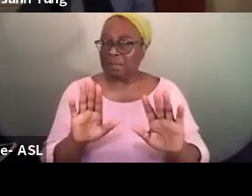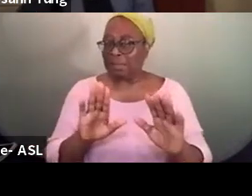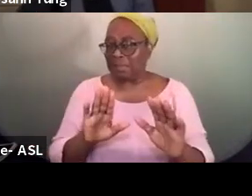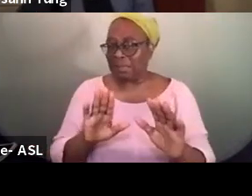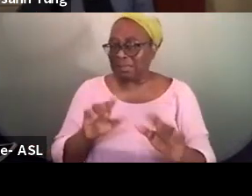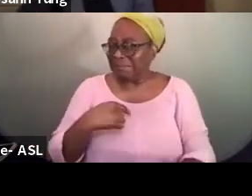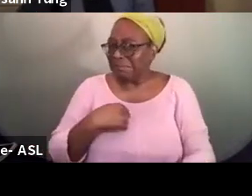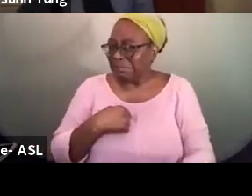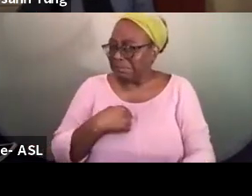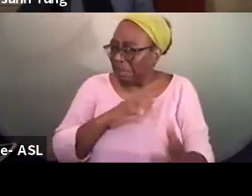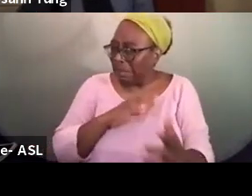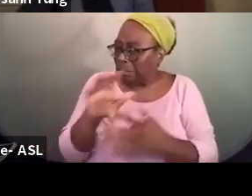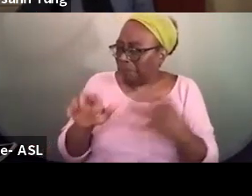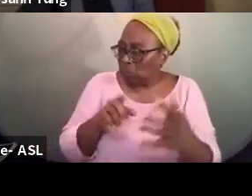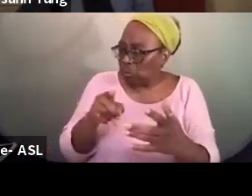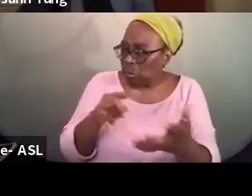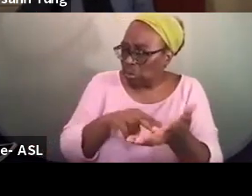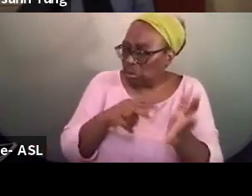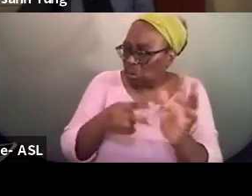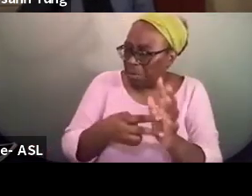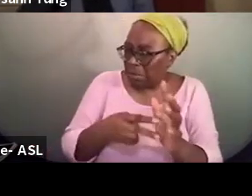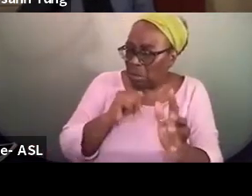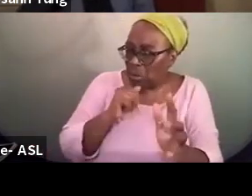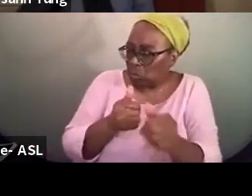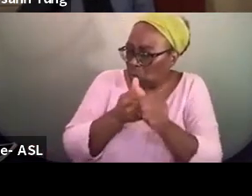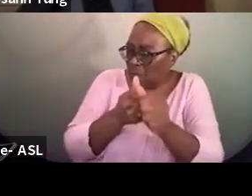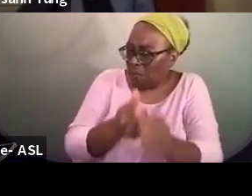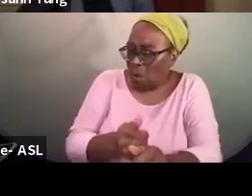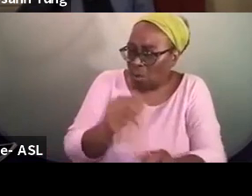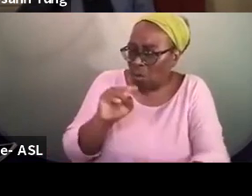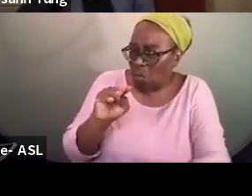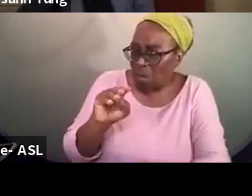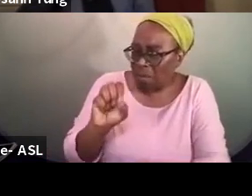that you would not go along with Ms. Sullivan's recommendation?